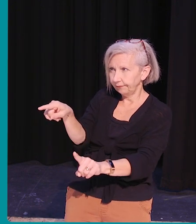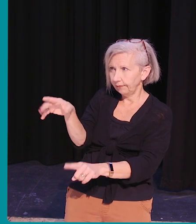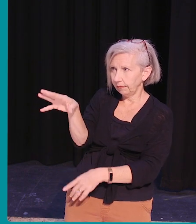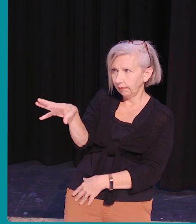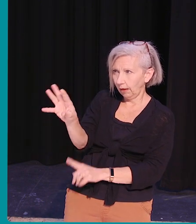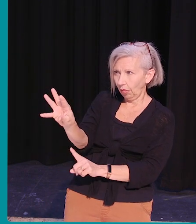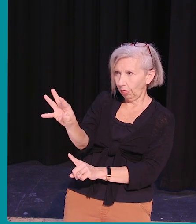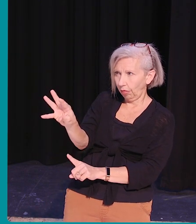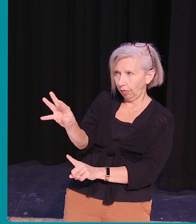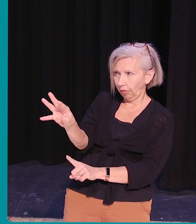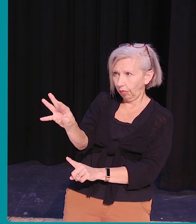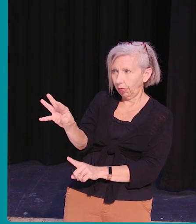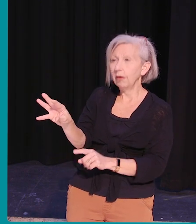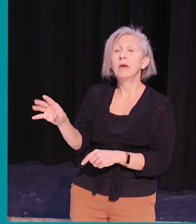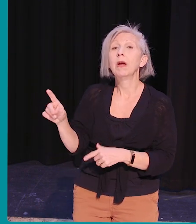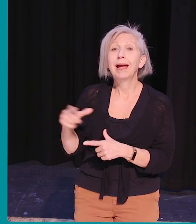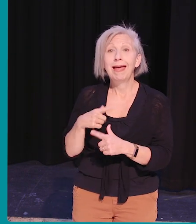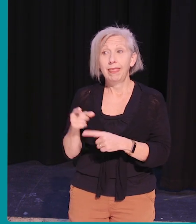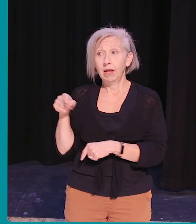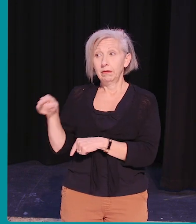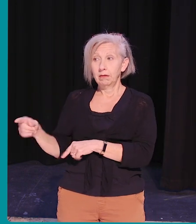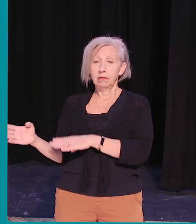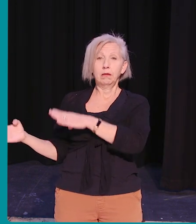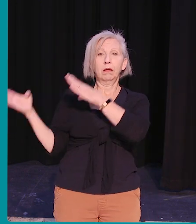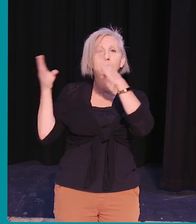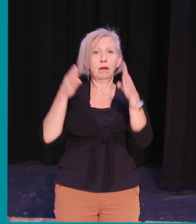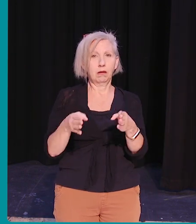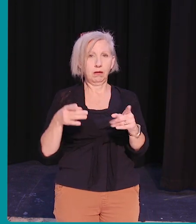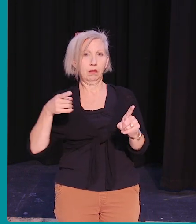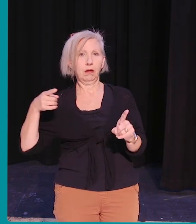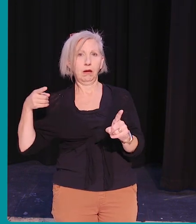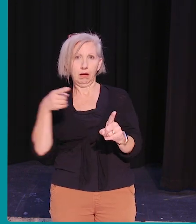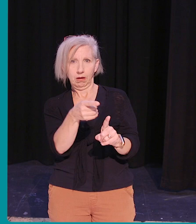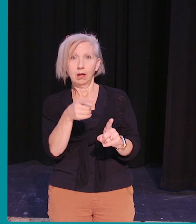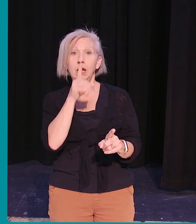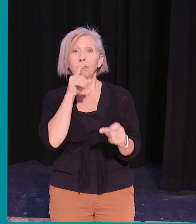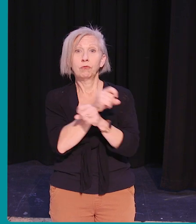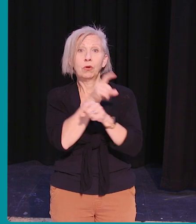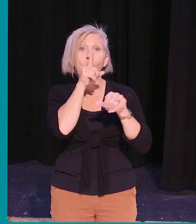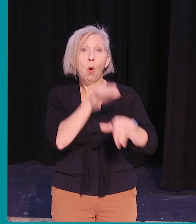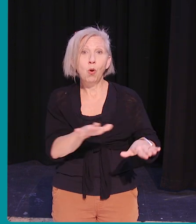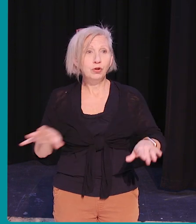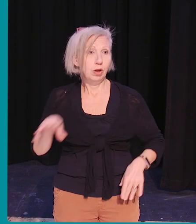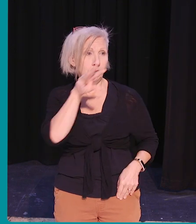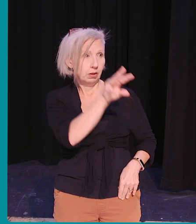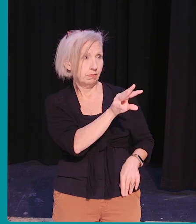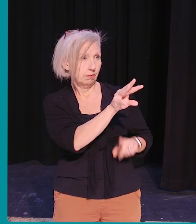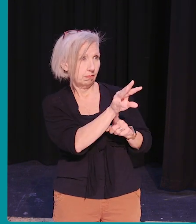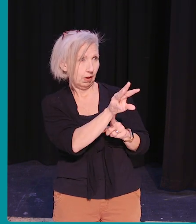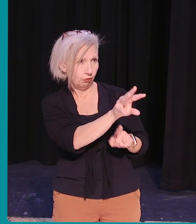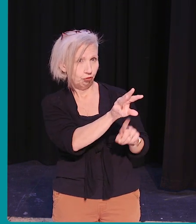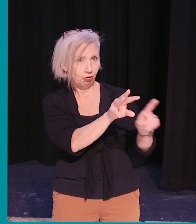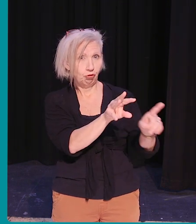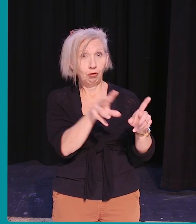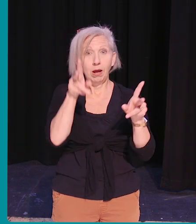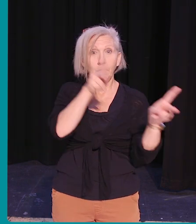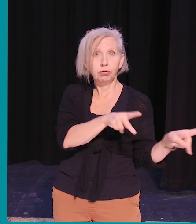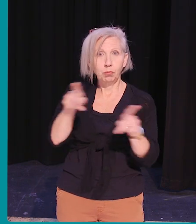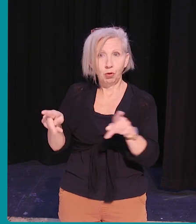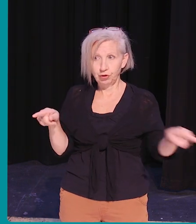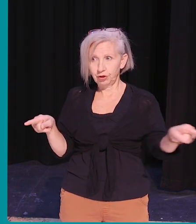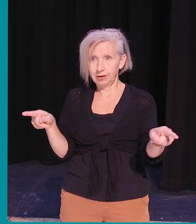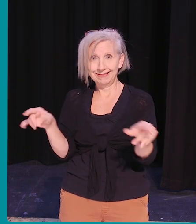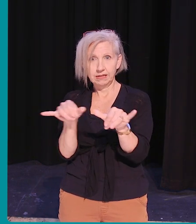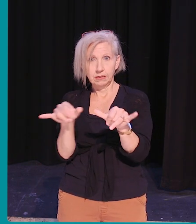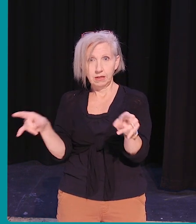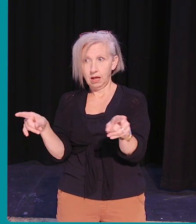think it's at its longest, right, then you can capture the endpoints, measure the length, and off you go. Works like a charm. High school kids, right? Not even like your